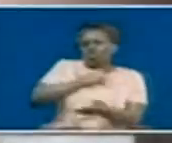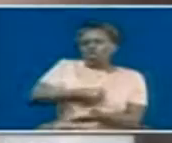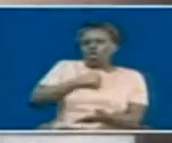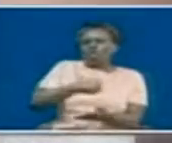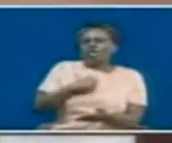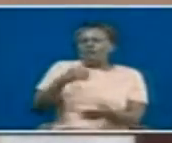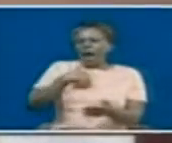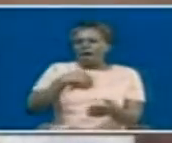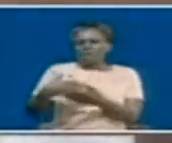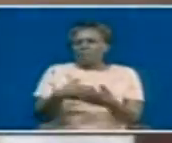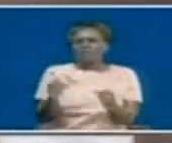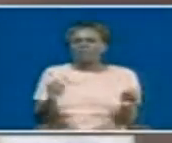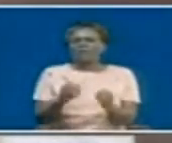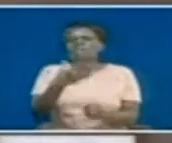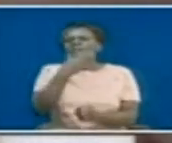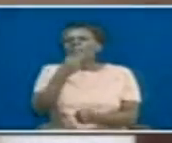her daughter.